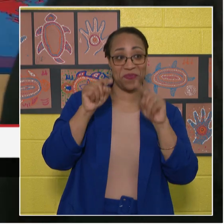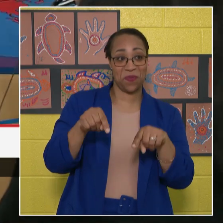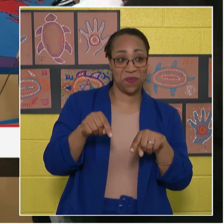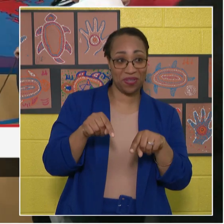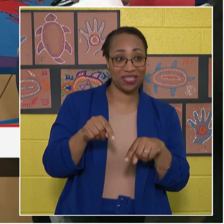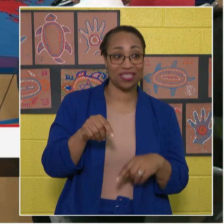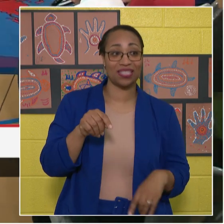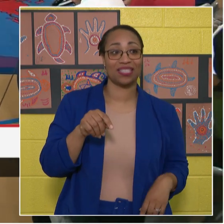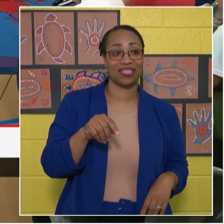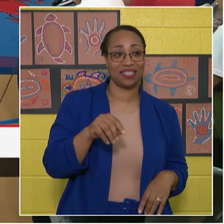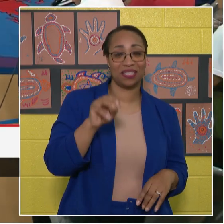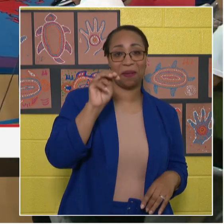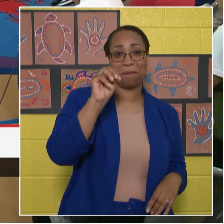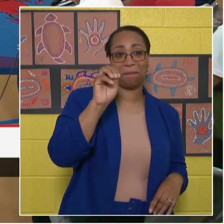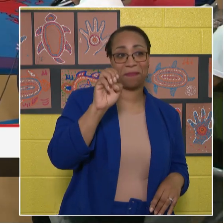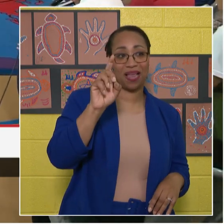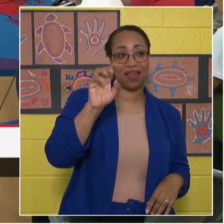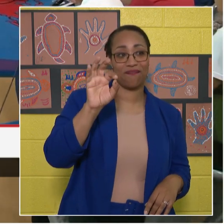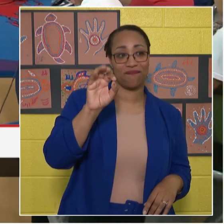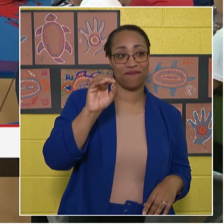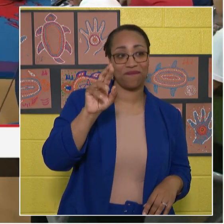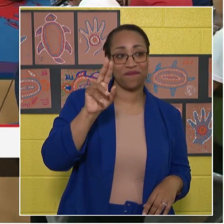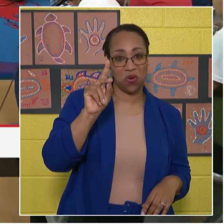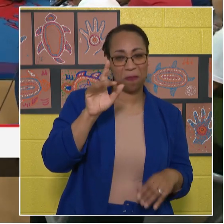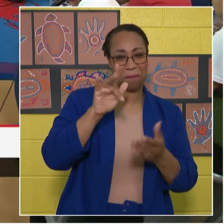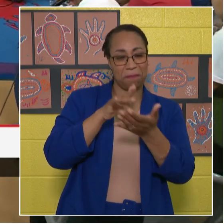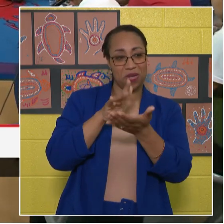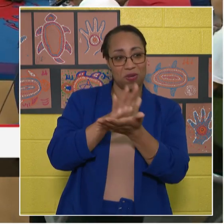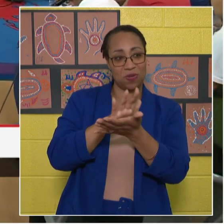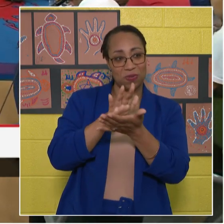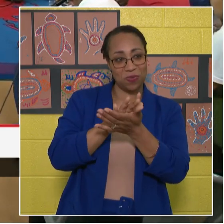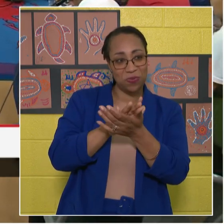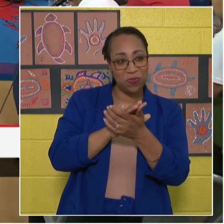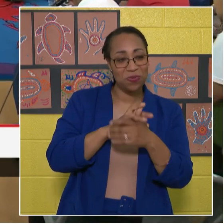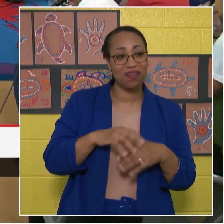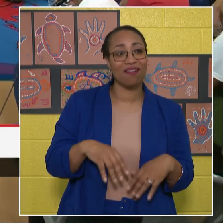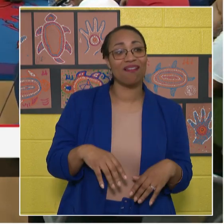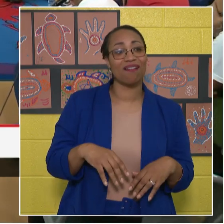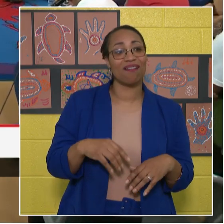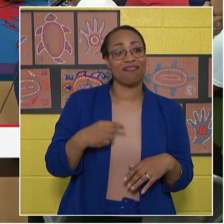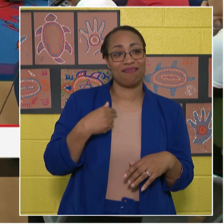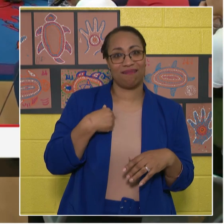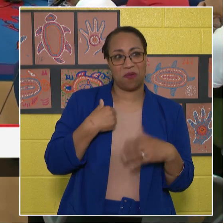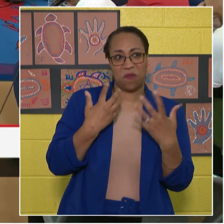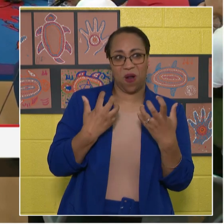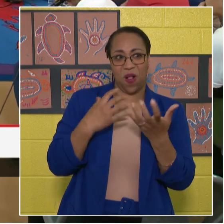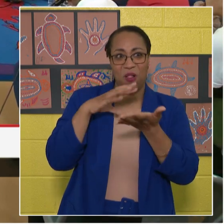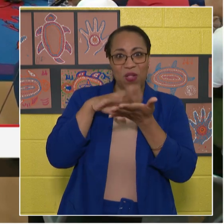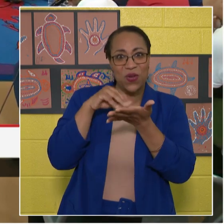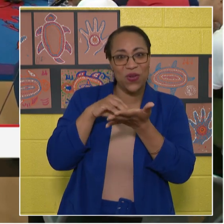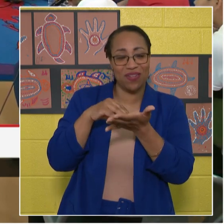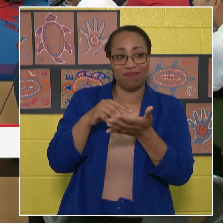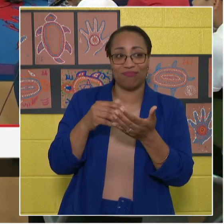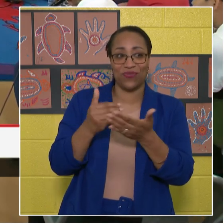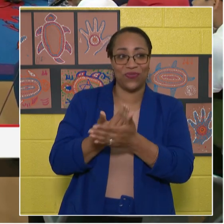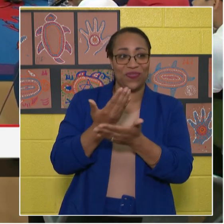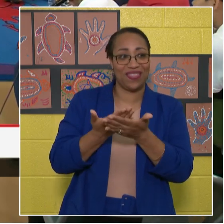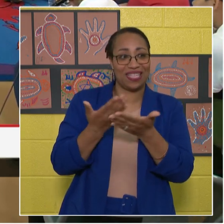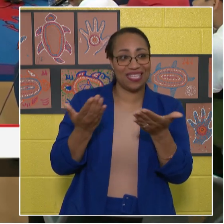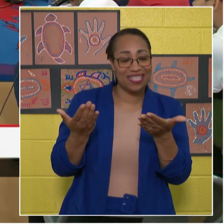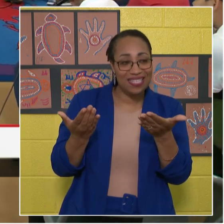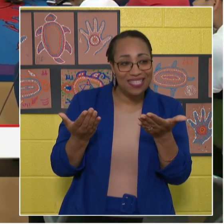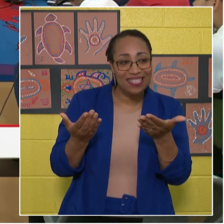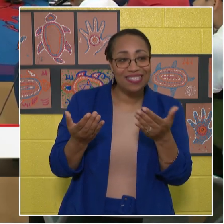School. And for mines, I want to learn new things and some couple